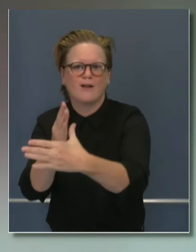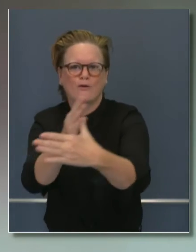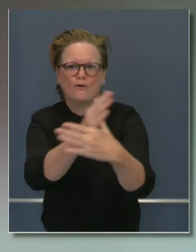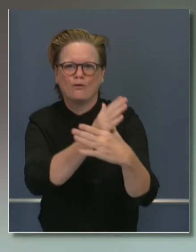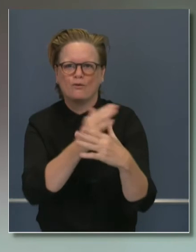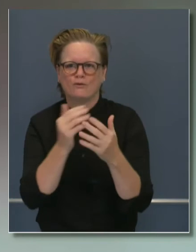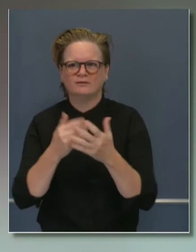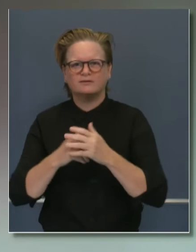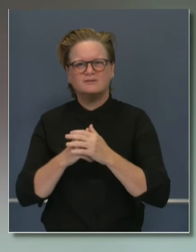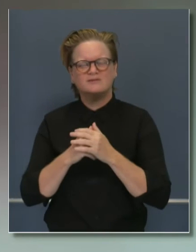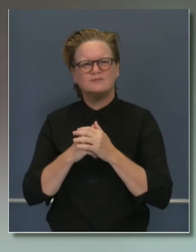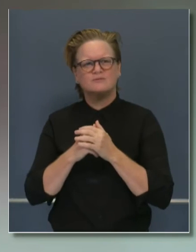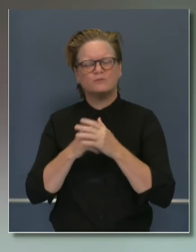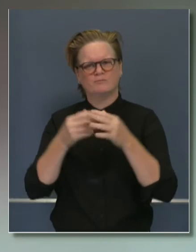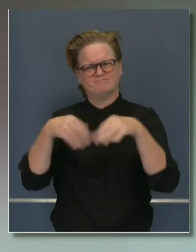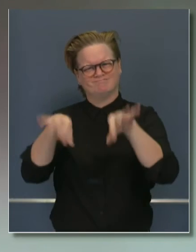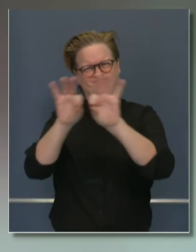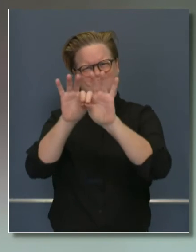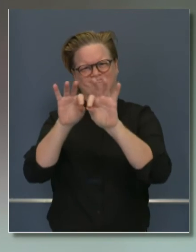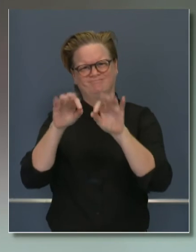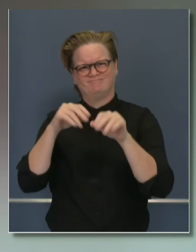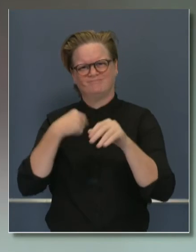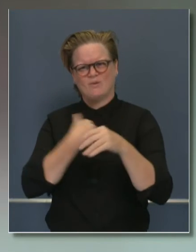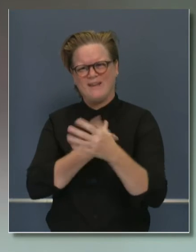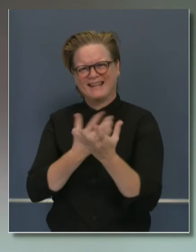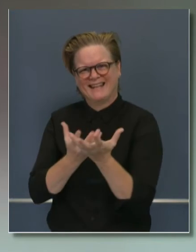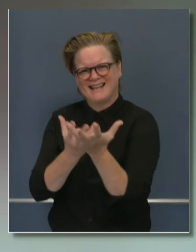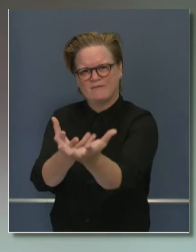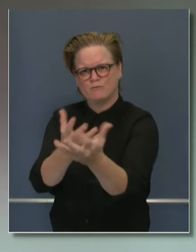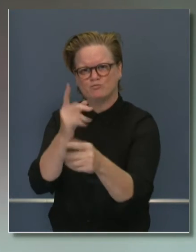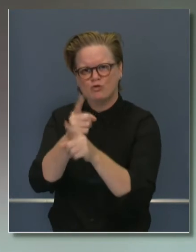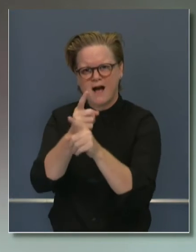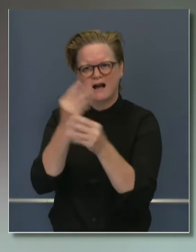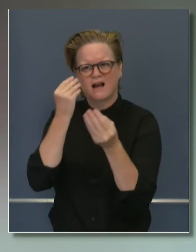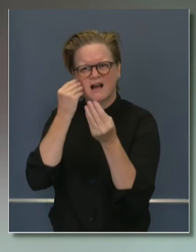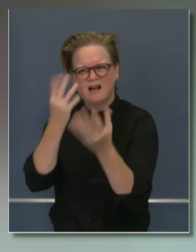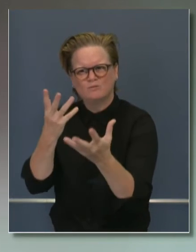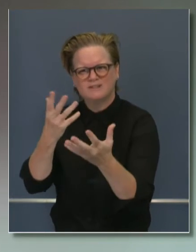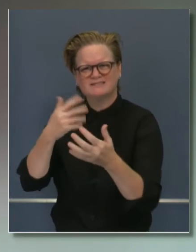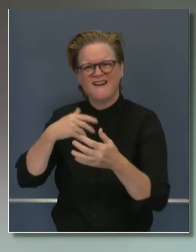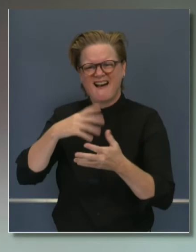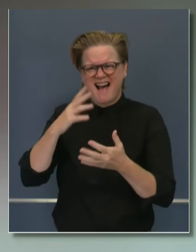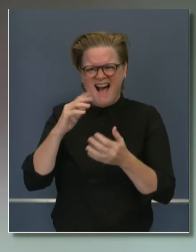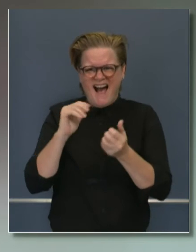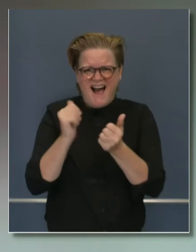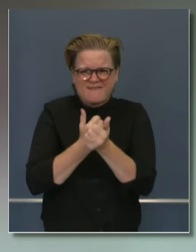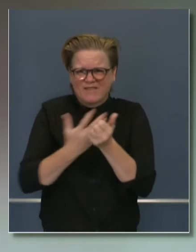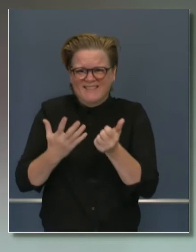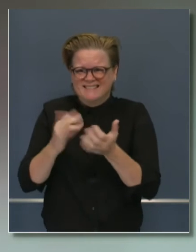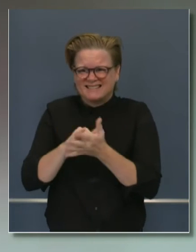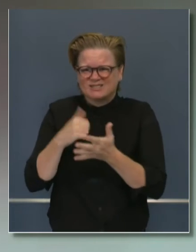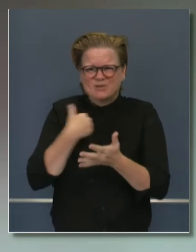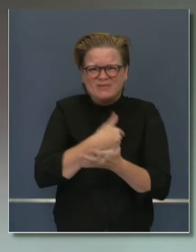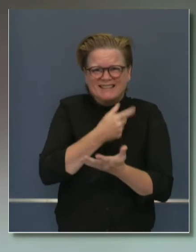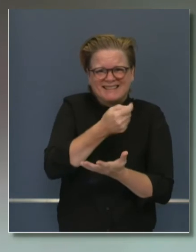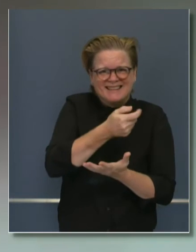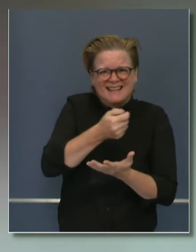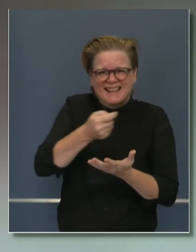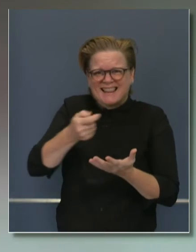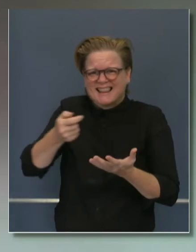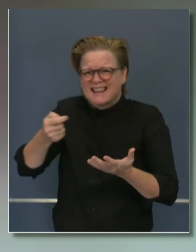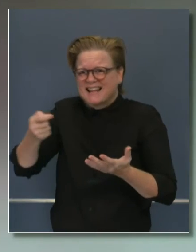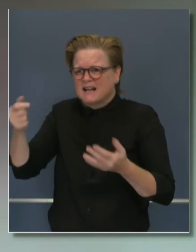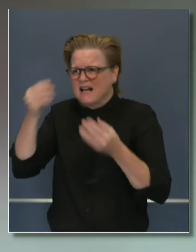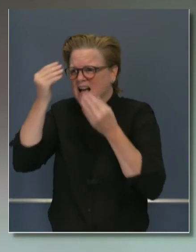that what we're facing, every little bit matters. And I was asked, why is it the 10 to 5